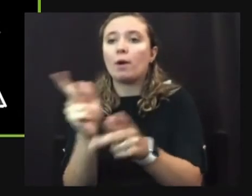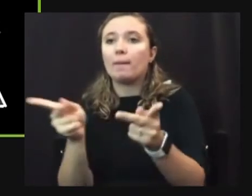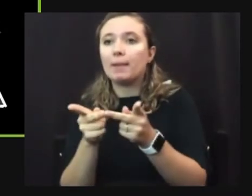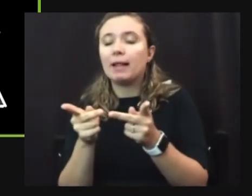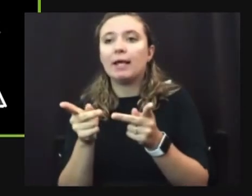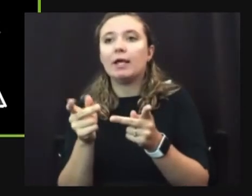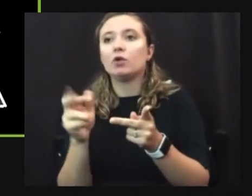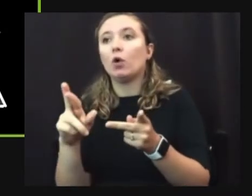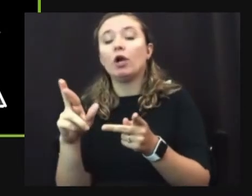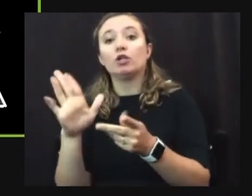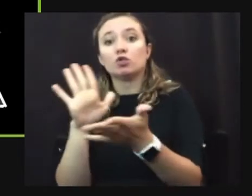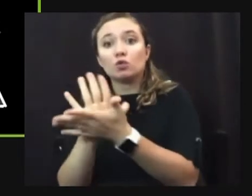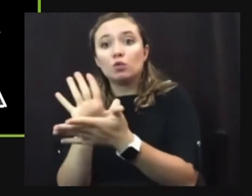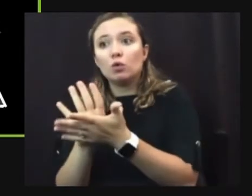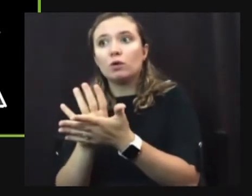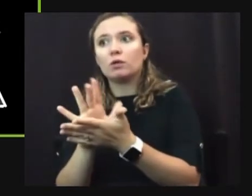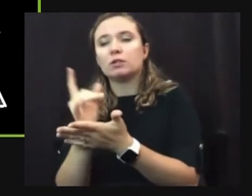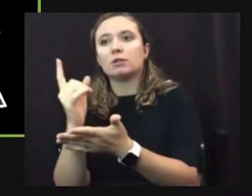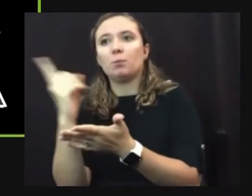that is known to you.